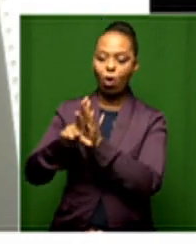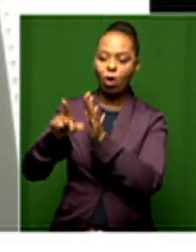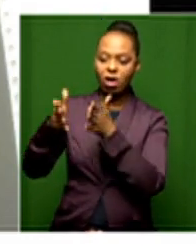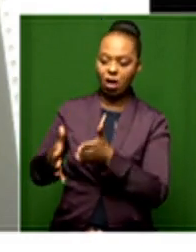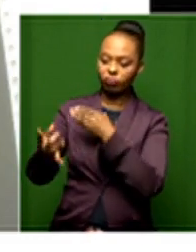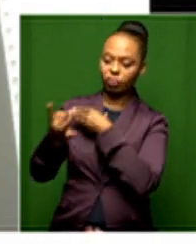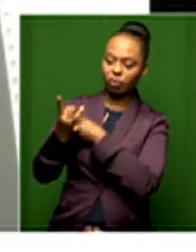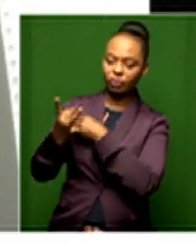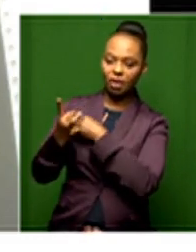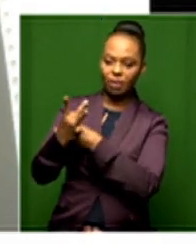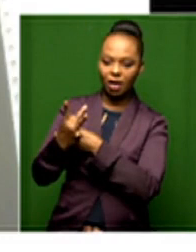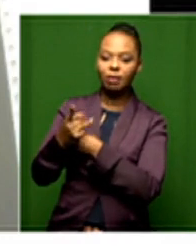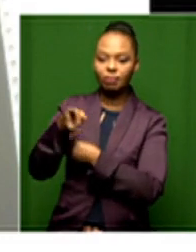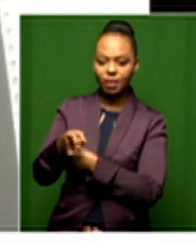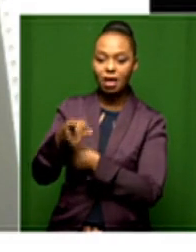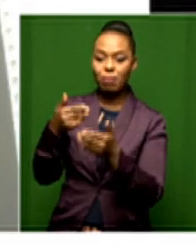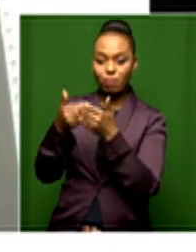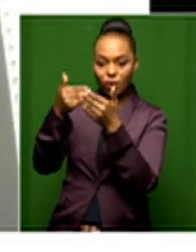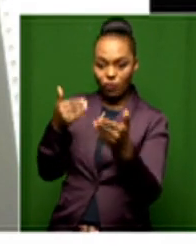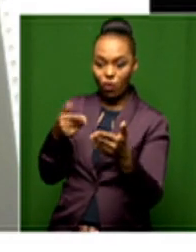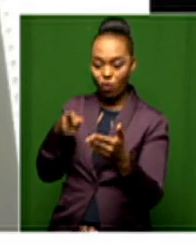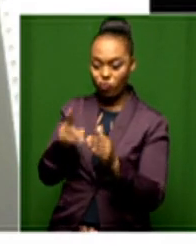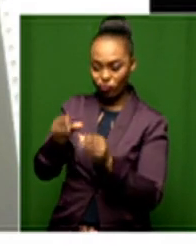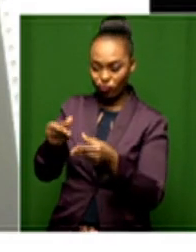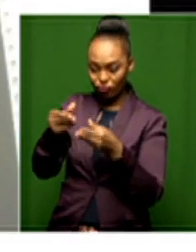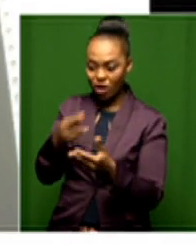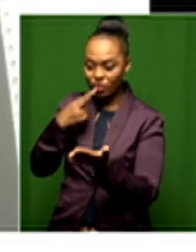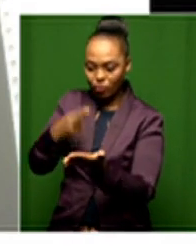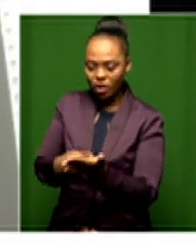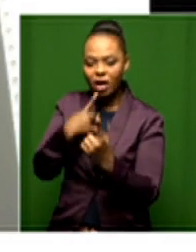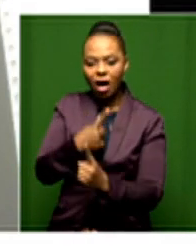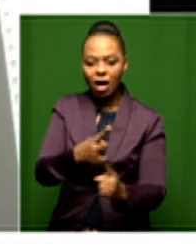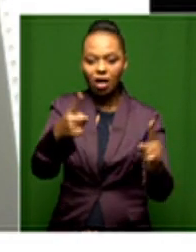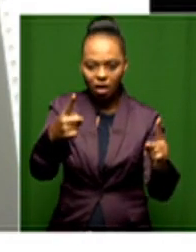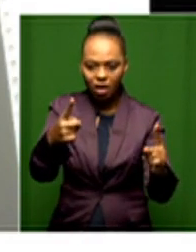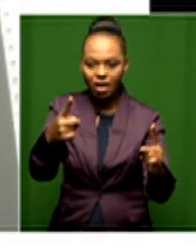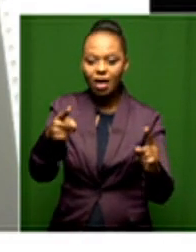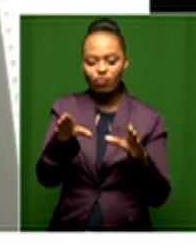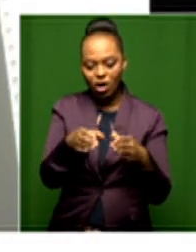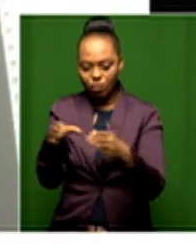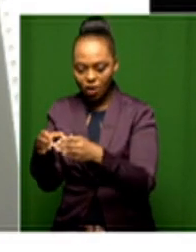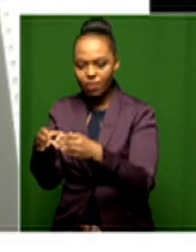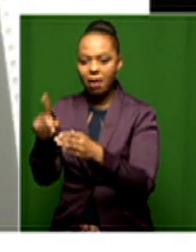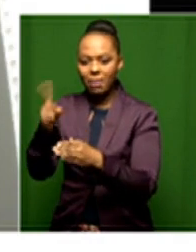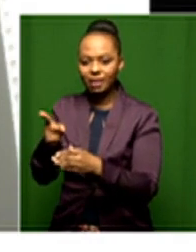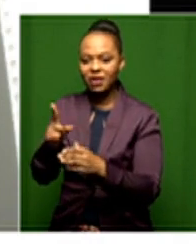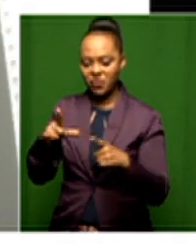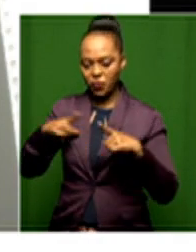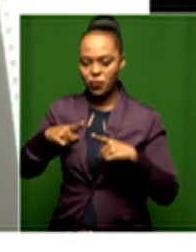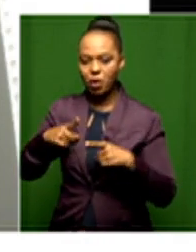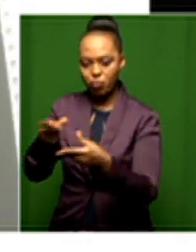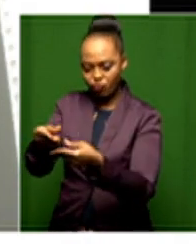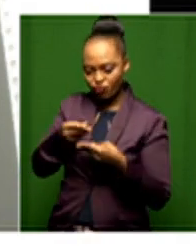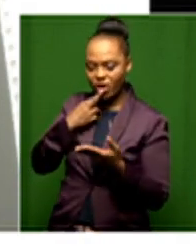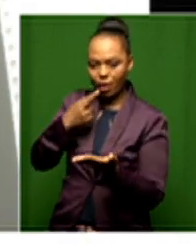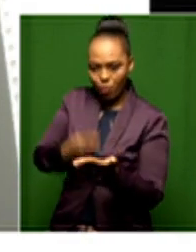that there was an expectation that before it is released, the affected parties would be given the report, and then after